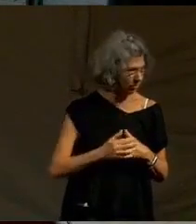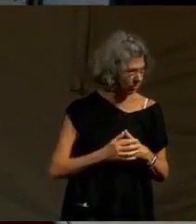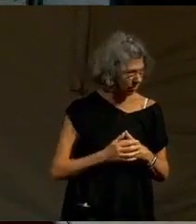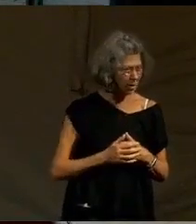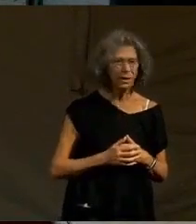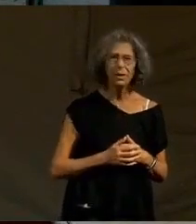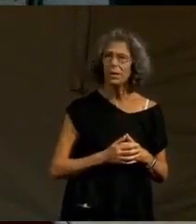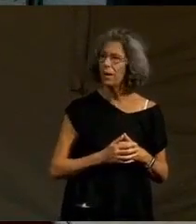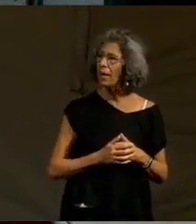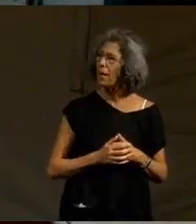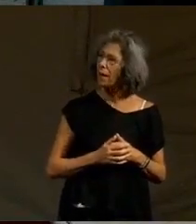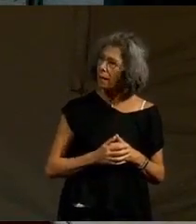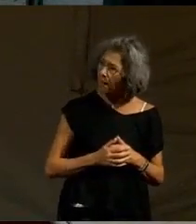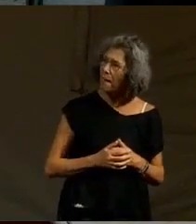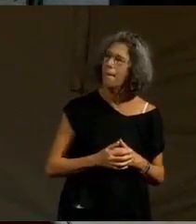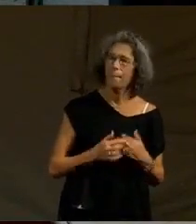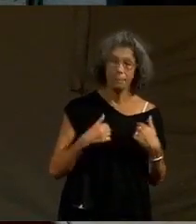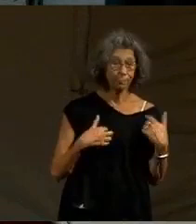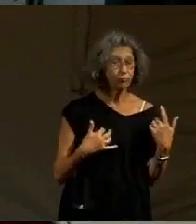said, I asked her for water.